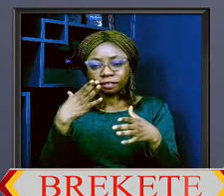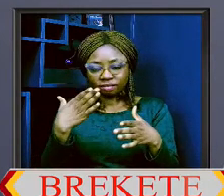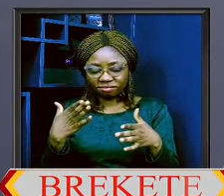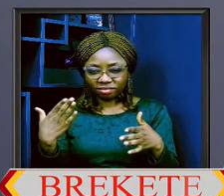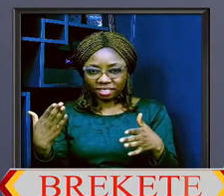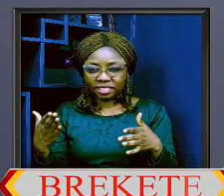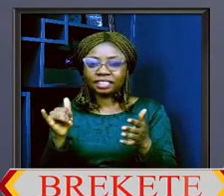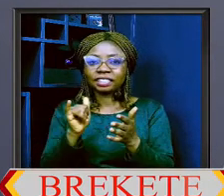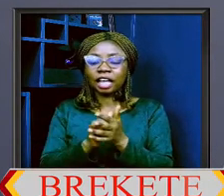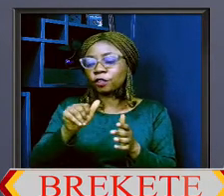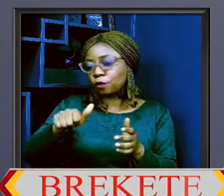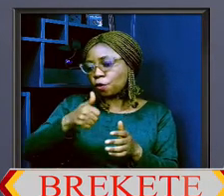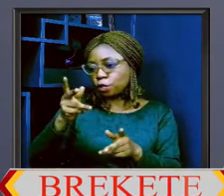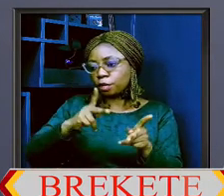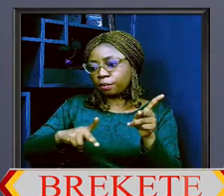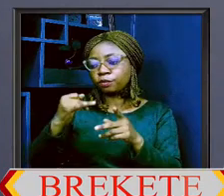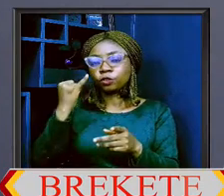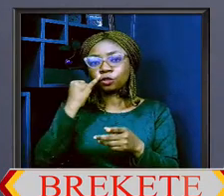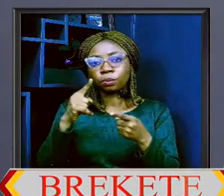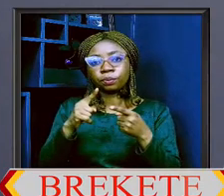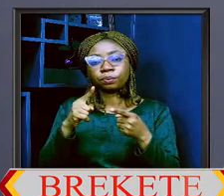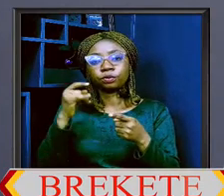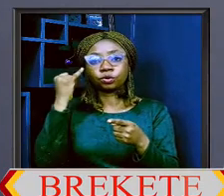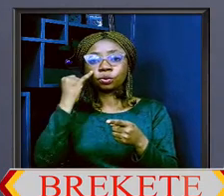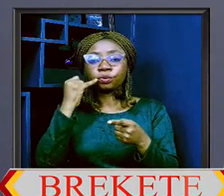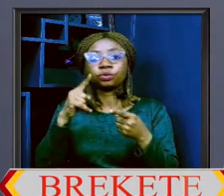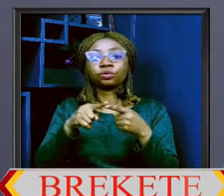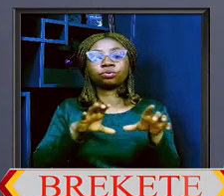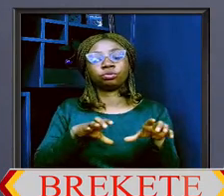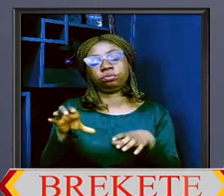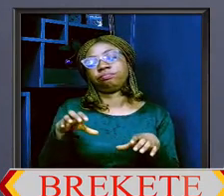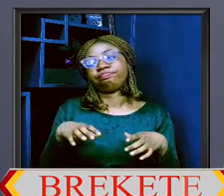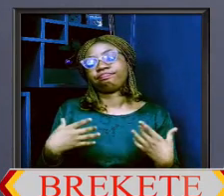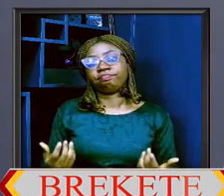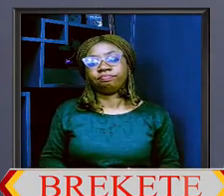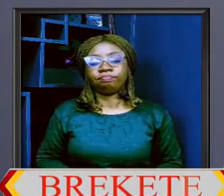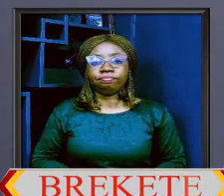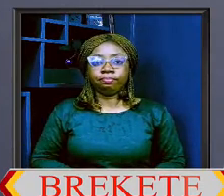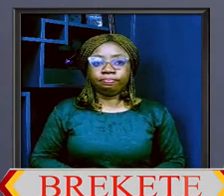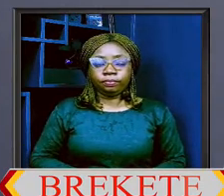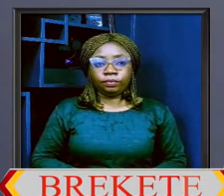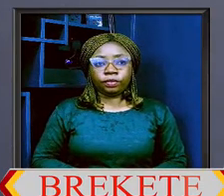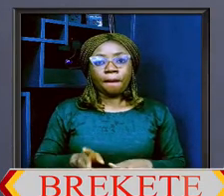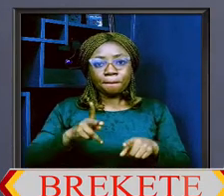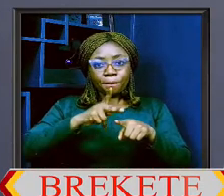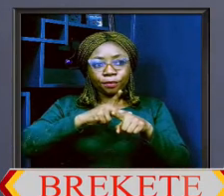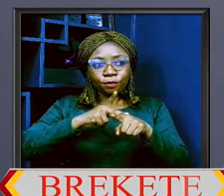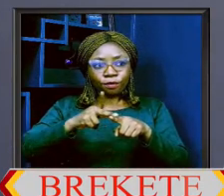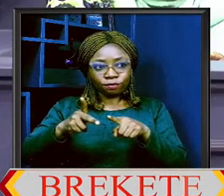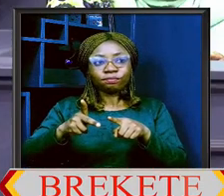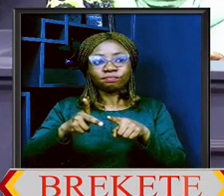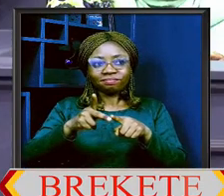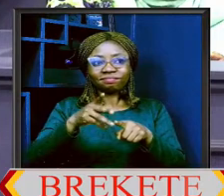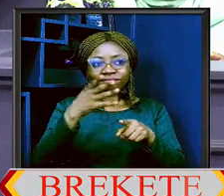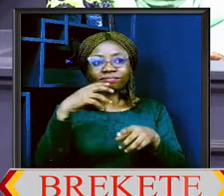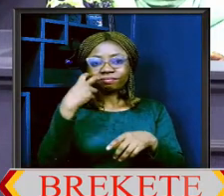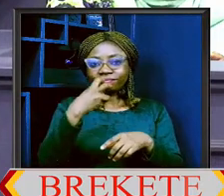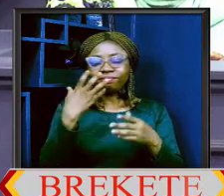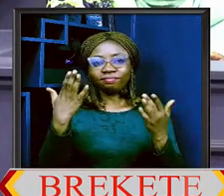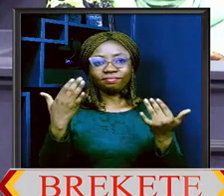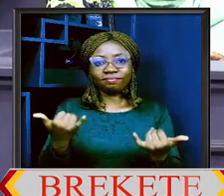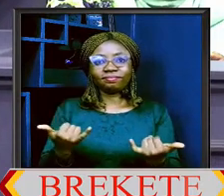things that other people should have done who should do over to you thank